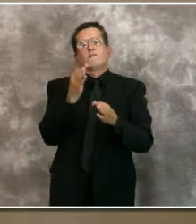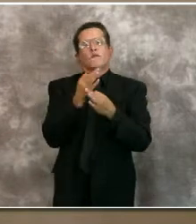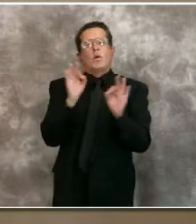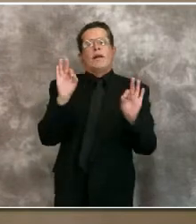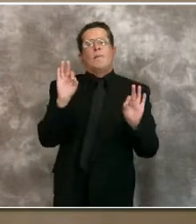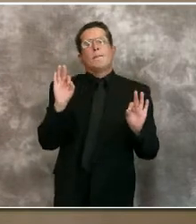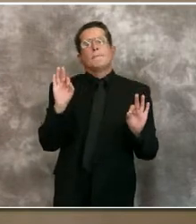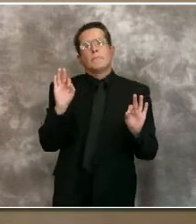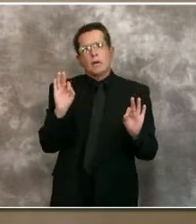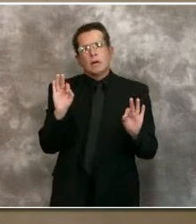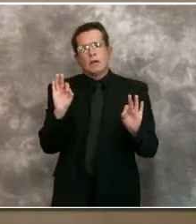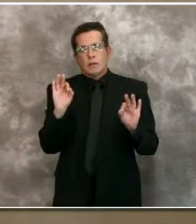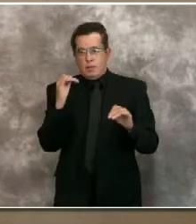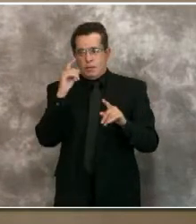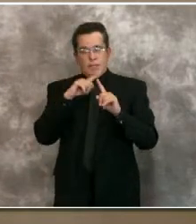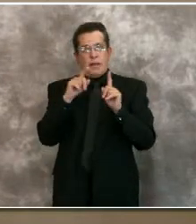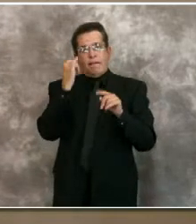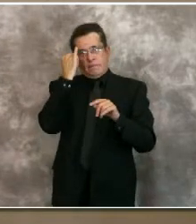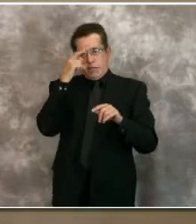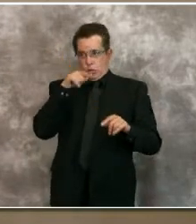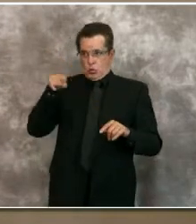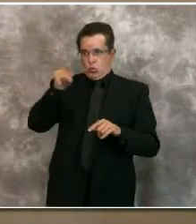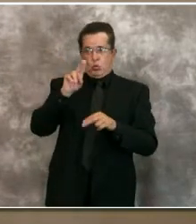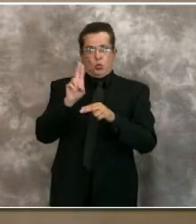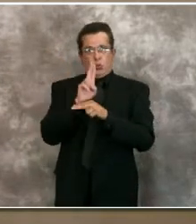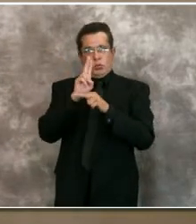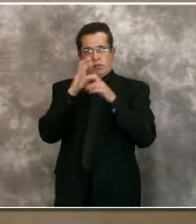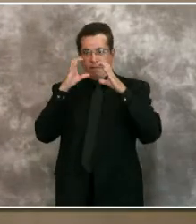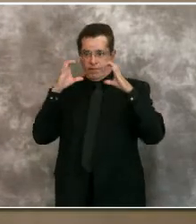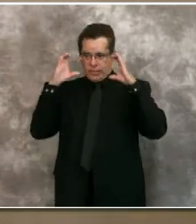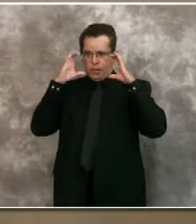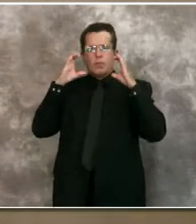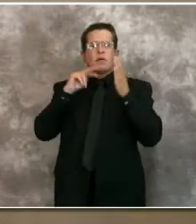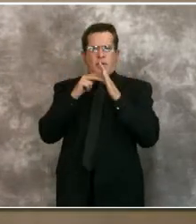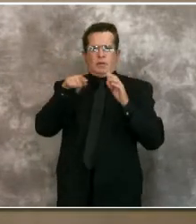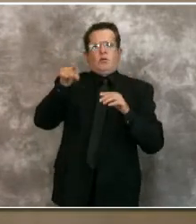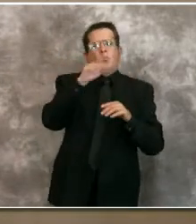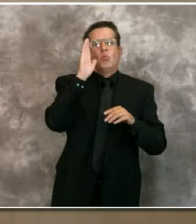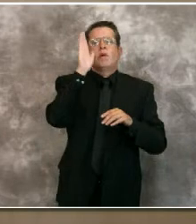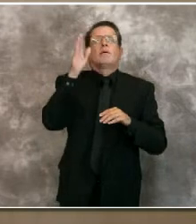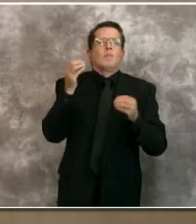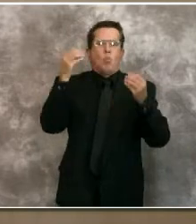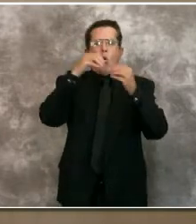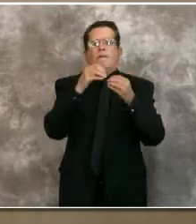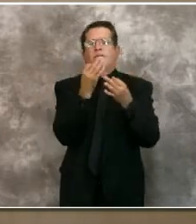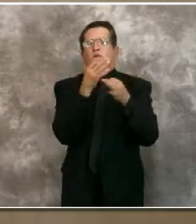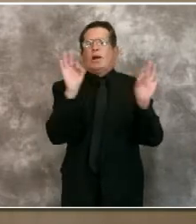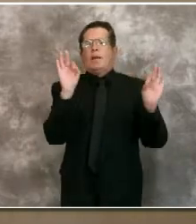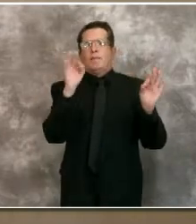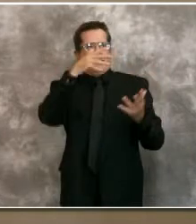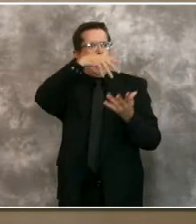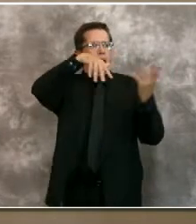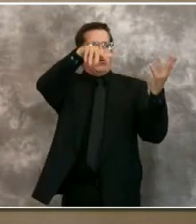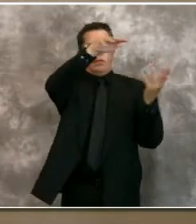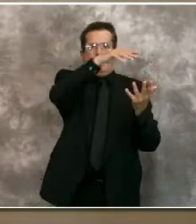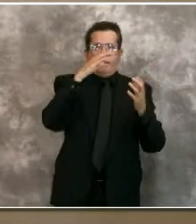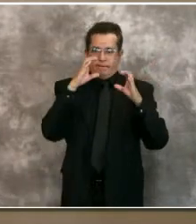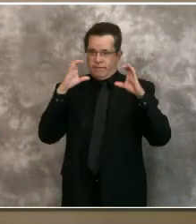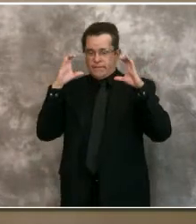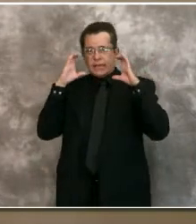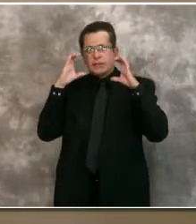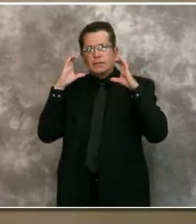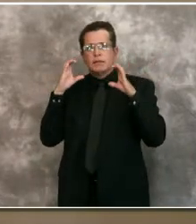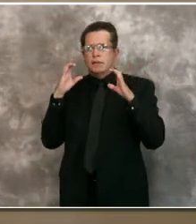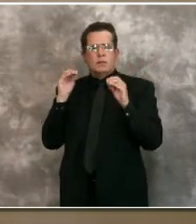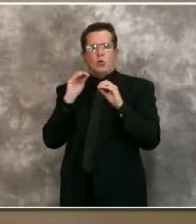if more people wear face coverings, we'll have more freedom to go out. Face coverings lead to less